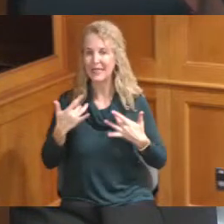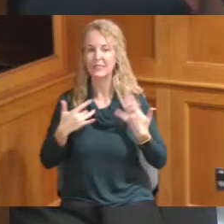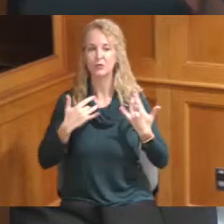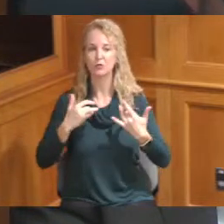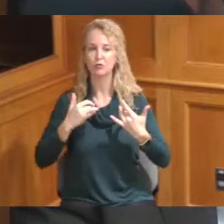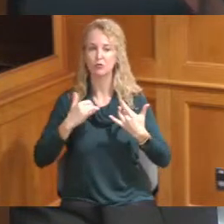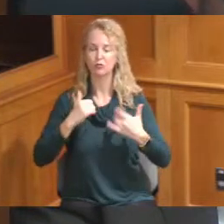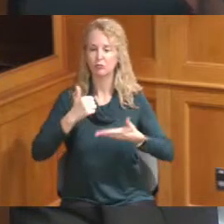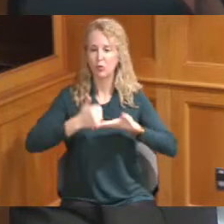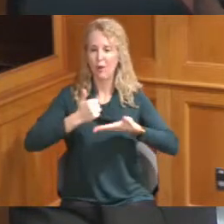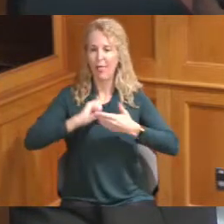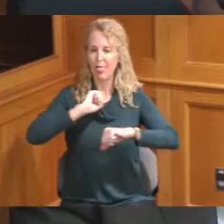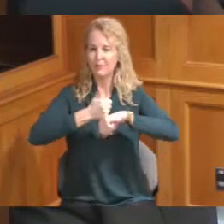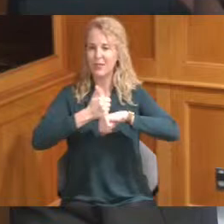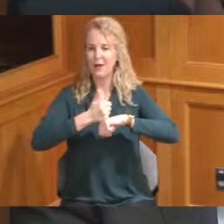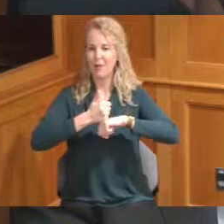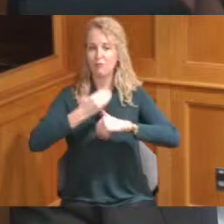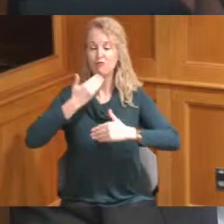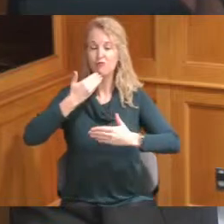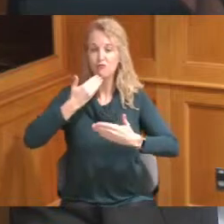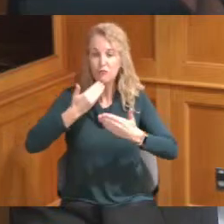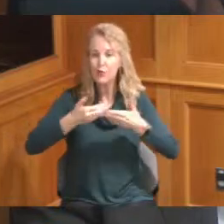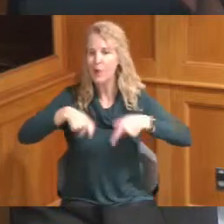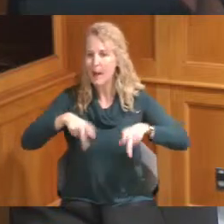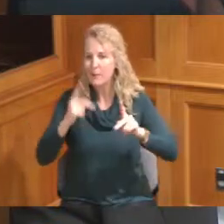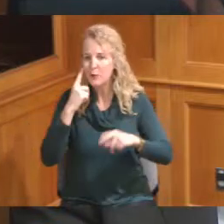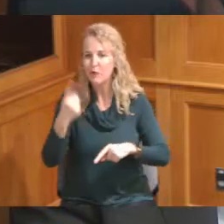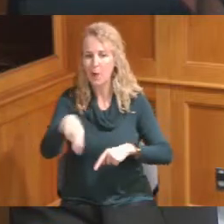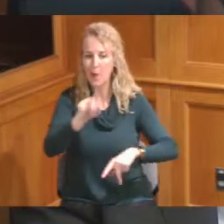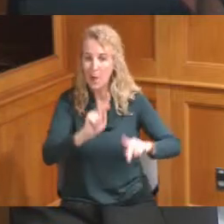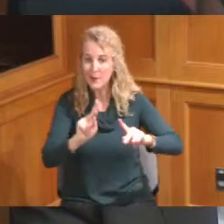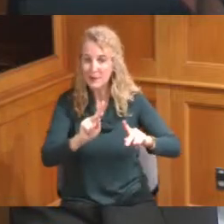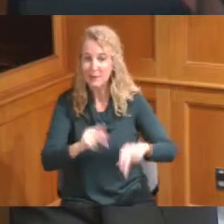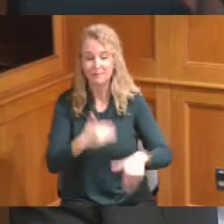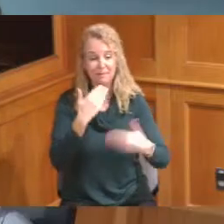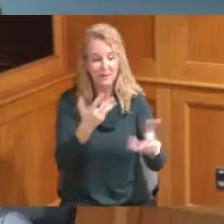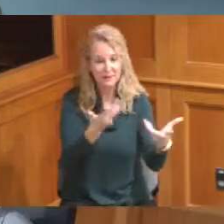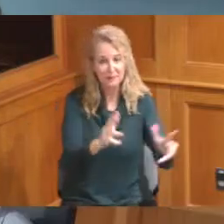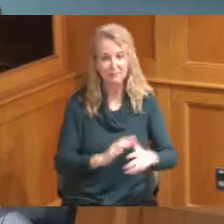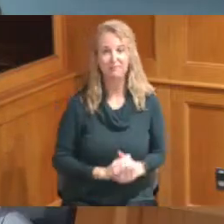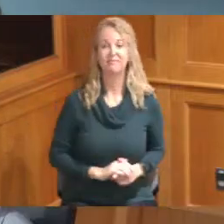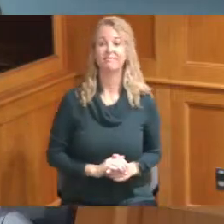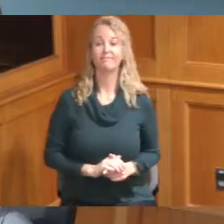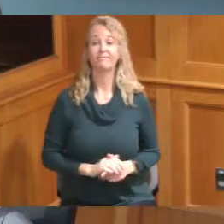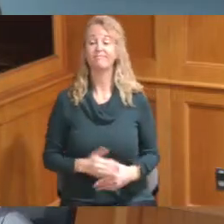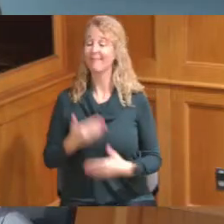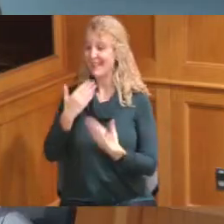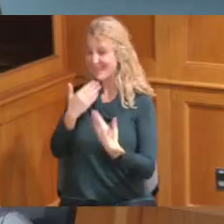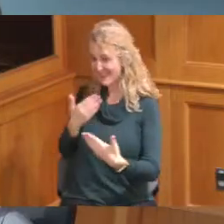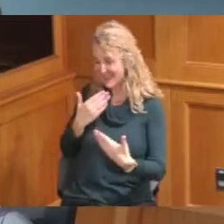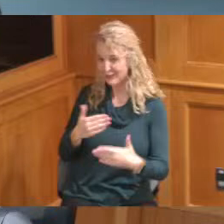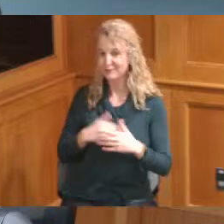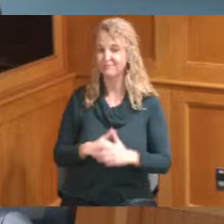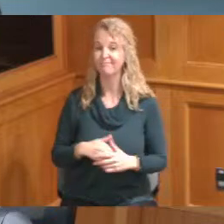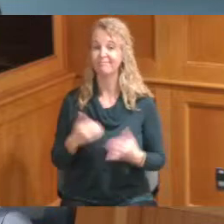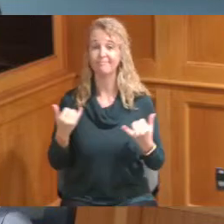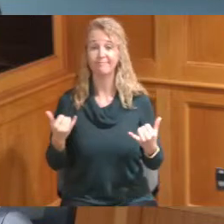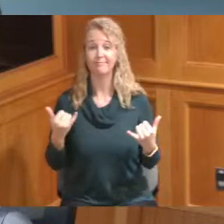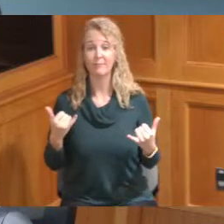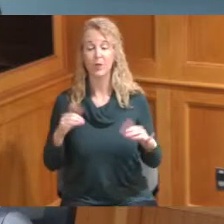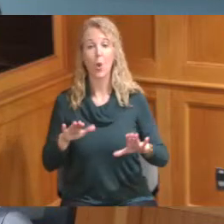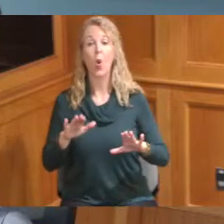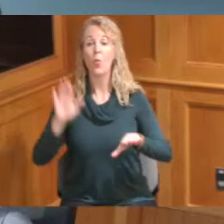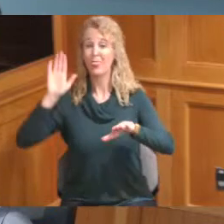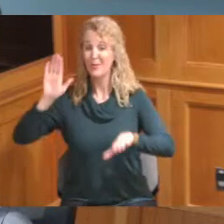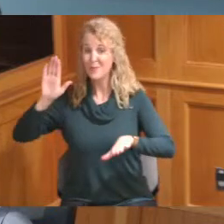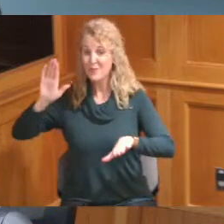build that kind of momentum in the business community to create opportunities. Thank you. Thank you very much. On the